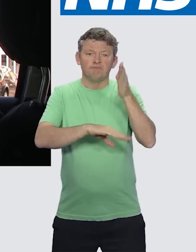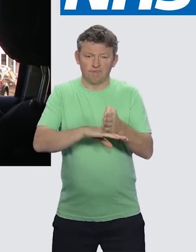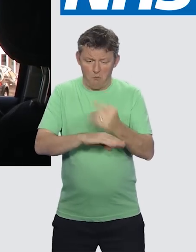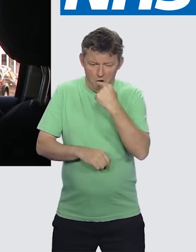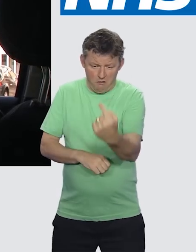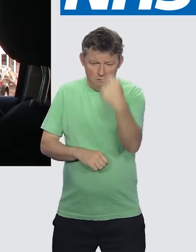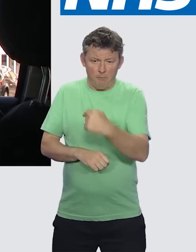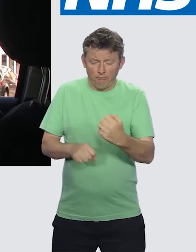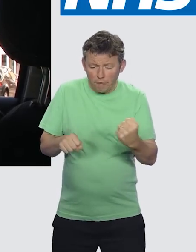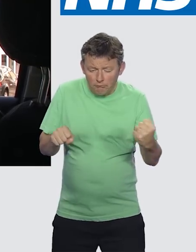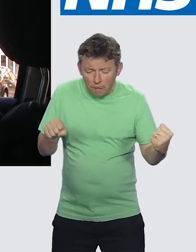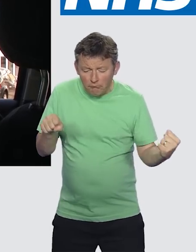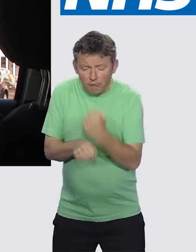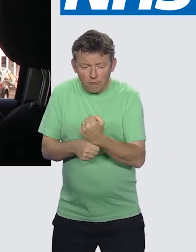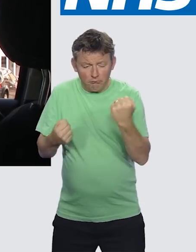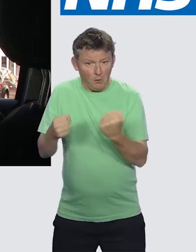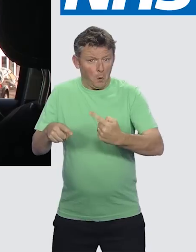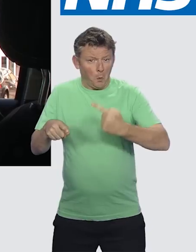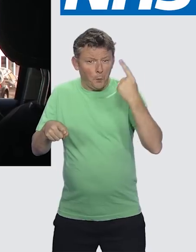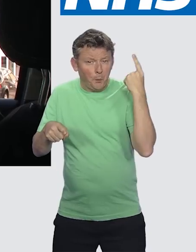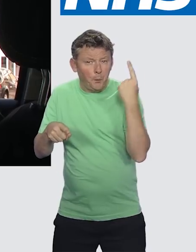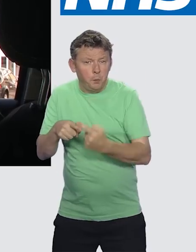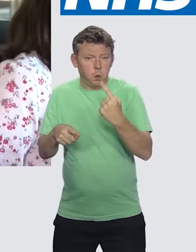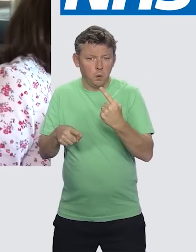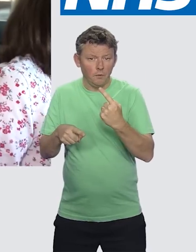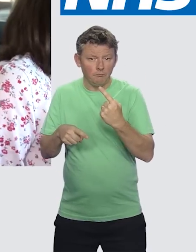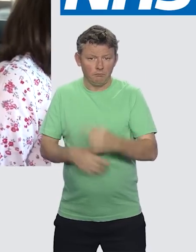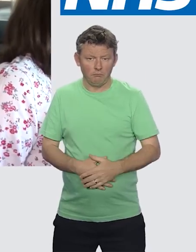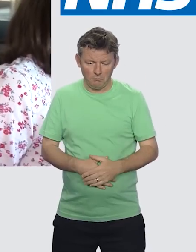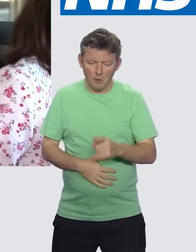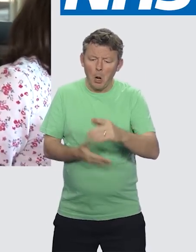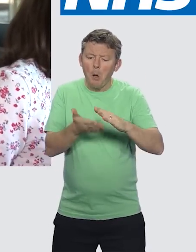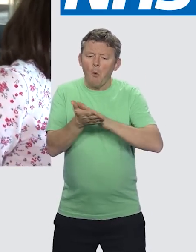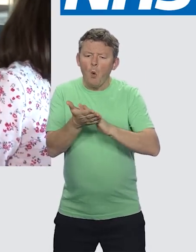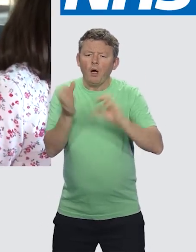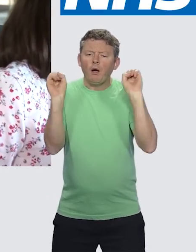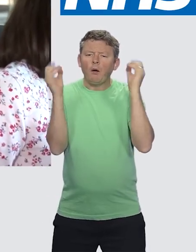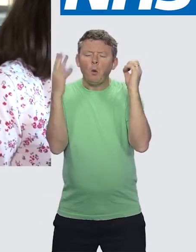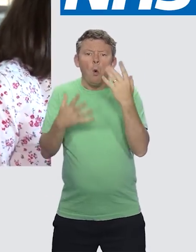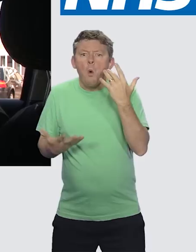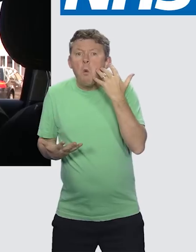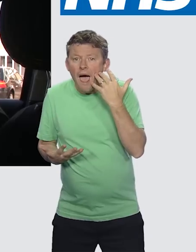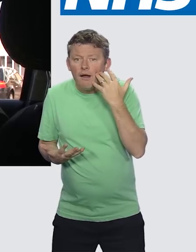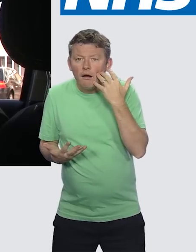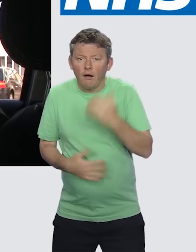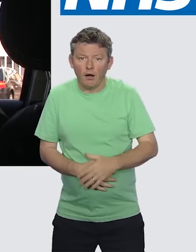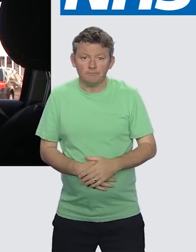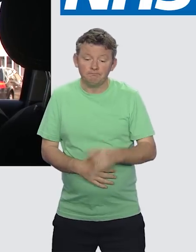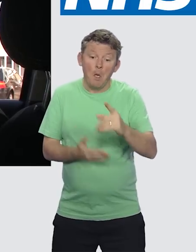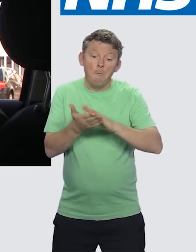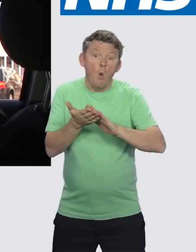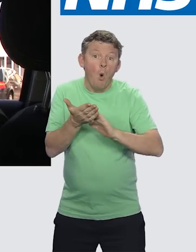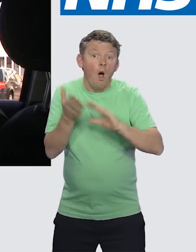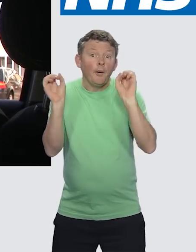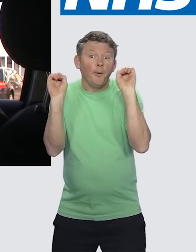road, they'll come out to us and repair the vehicles and get us going as quickly as possible. When can you turn the blue sirens on? Our blue lights and sirens we only put on